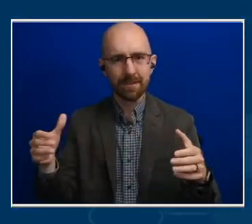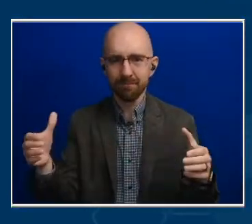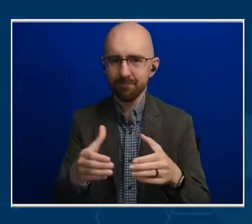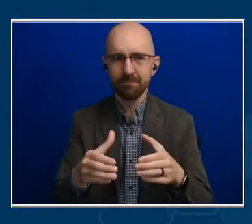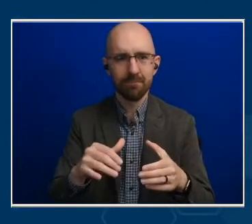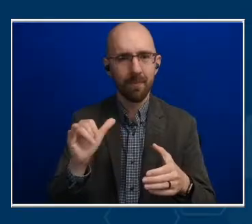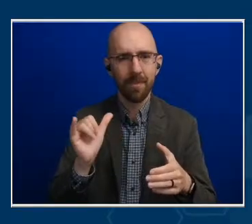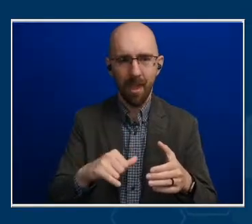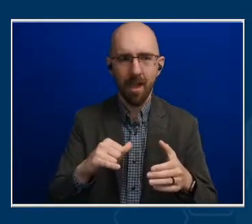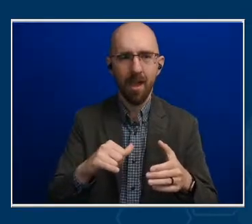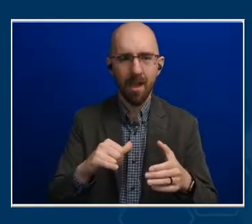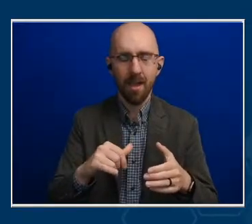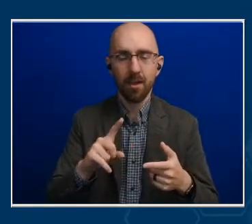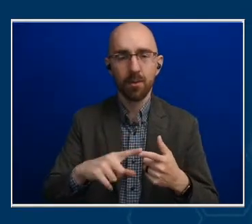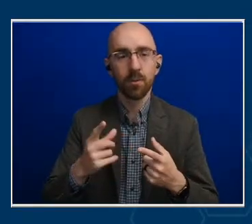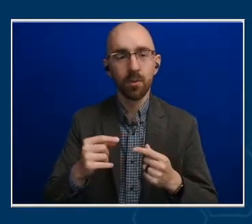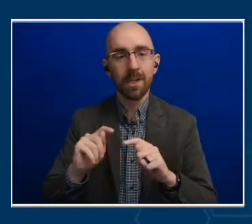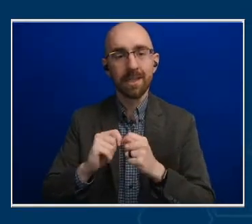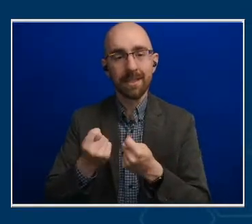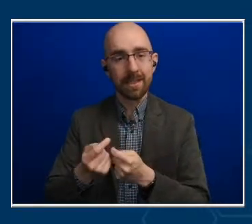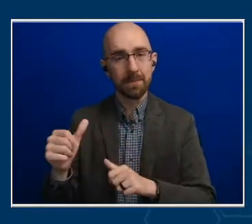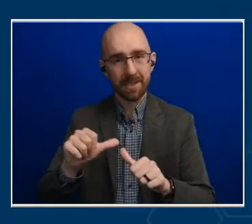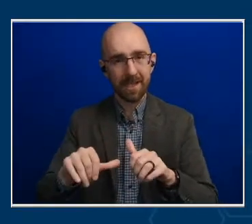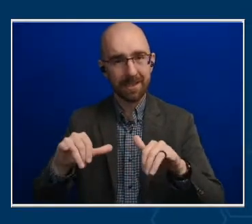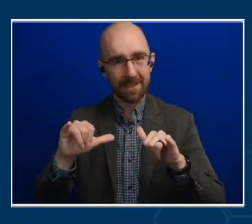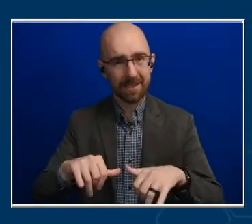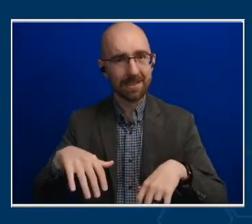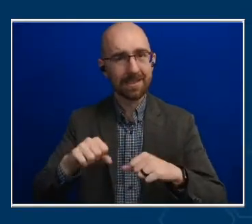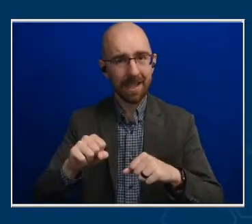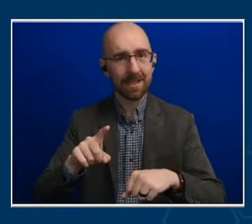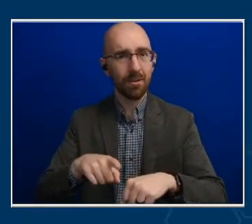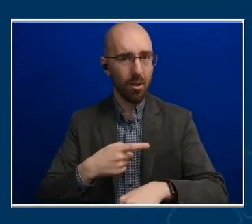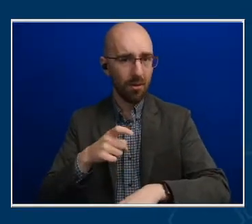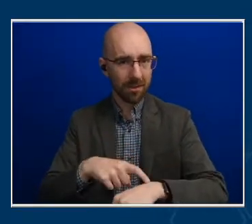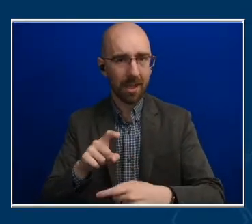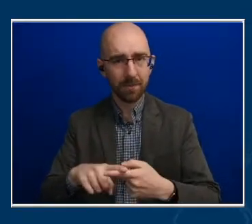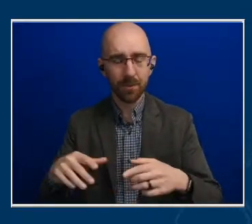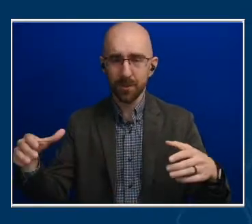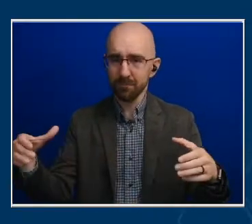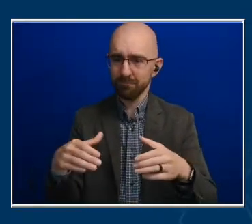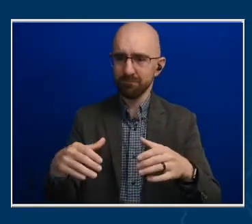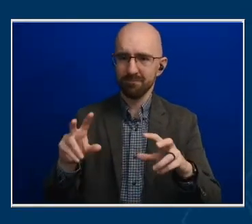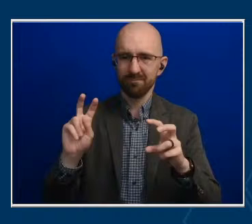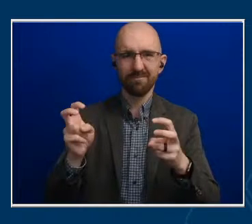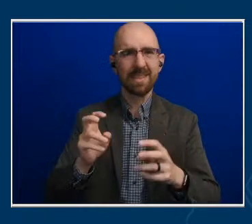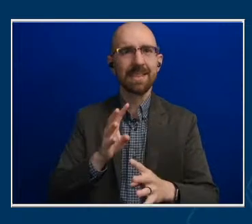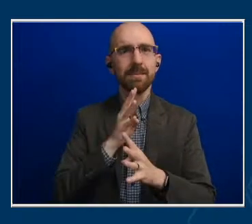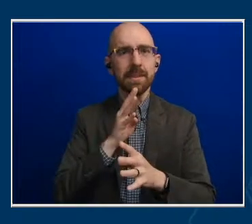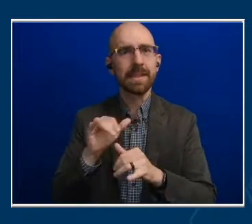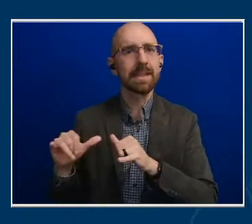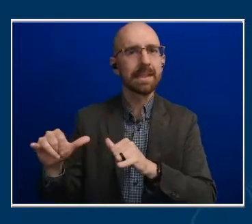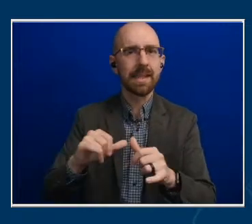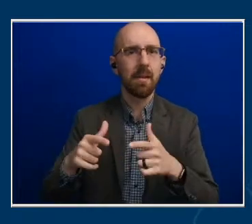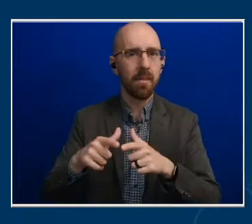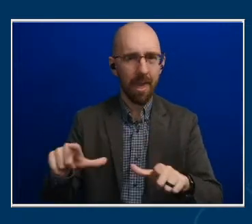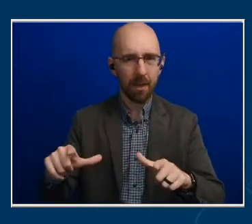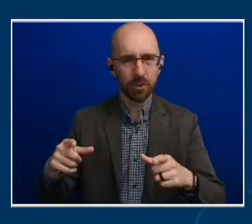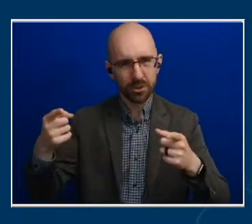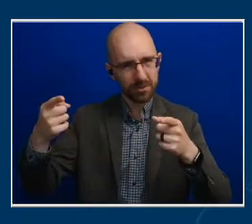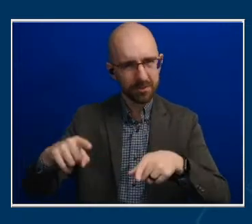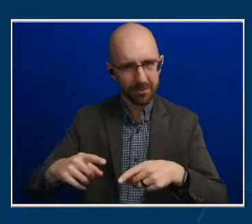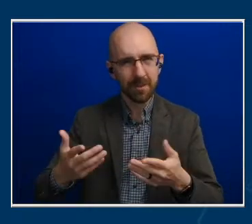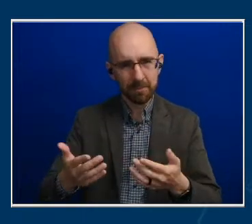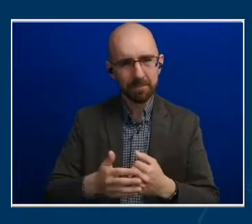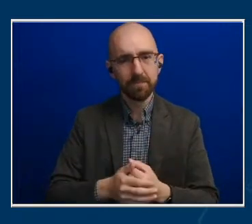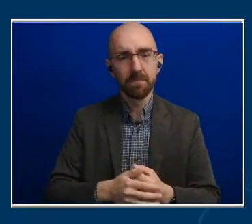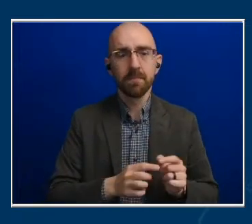do team science like this takes a long time to get everyone speaking the same language. What you're looking at on the screen